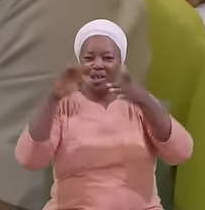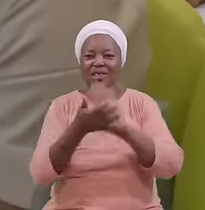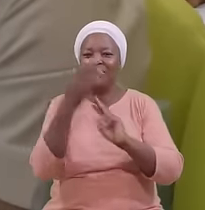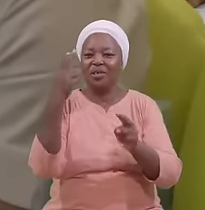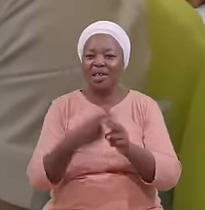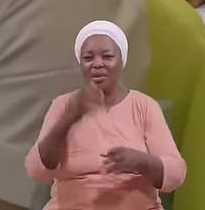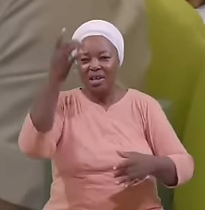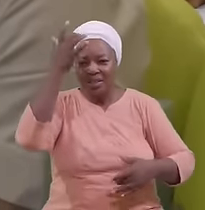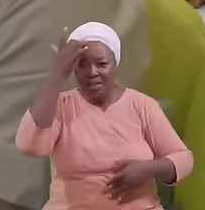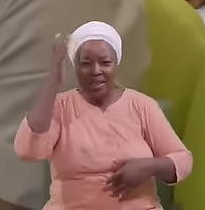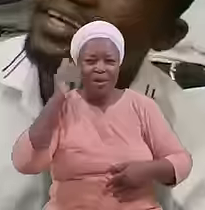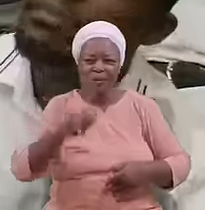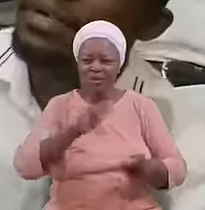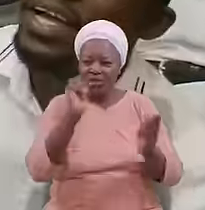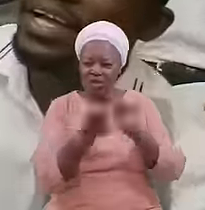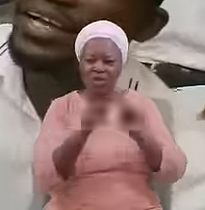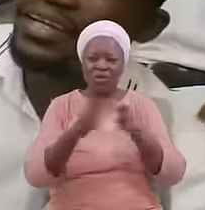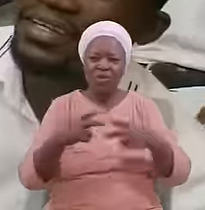Sickness will turn to health.